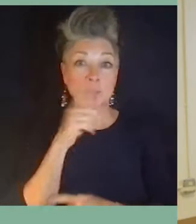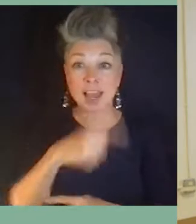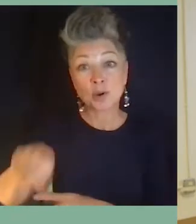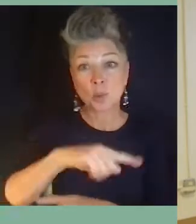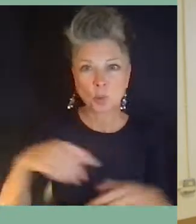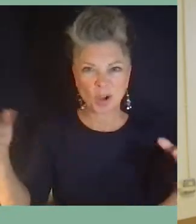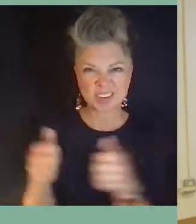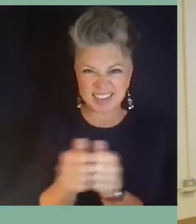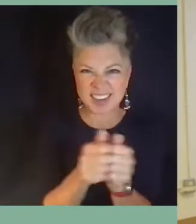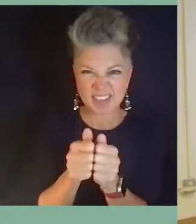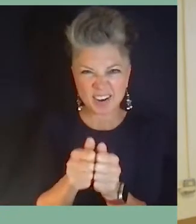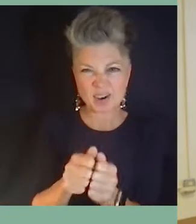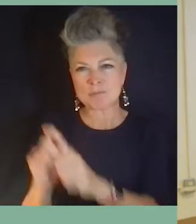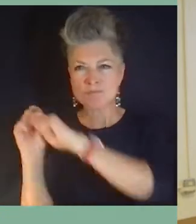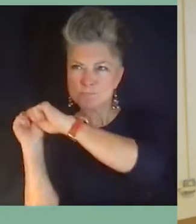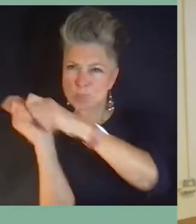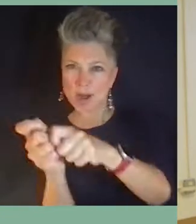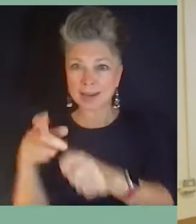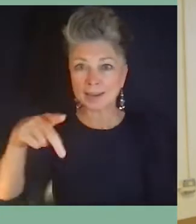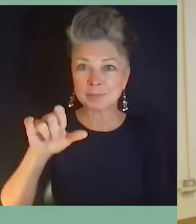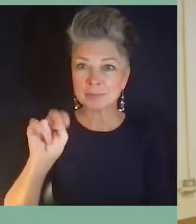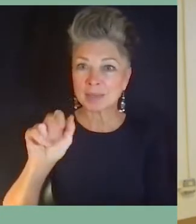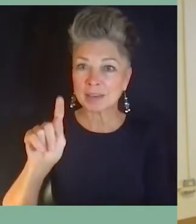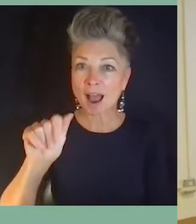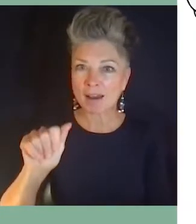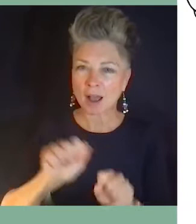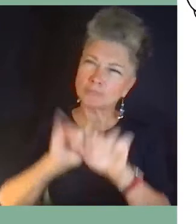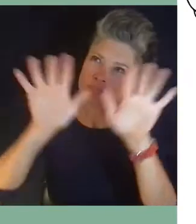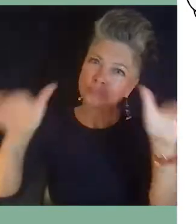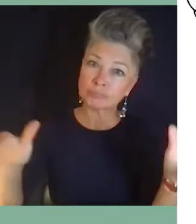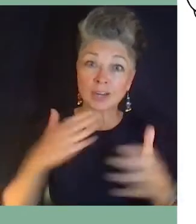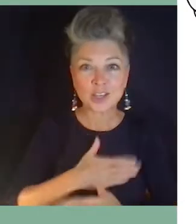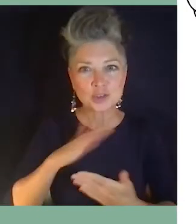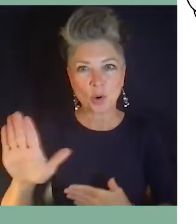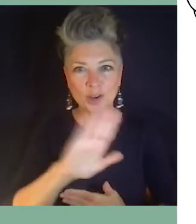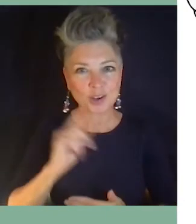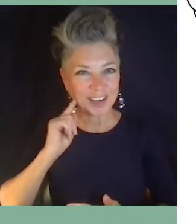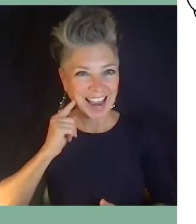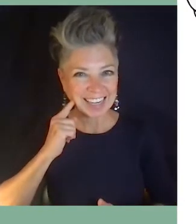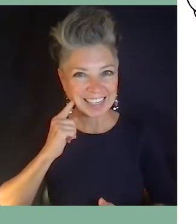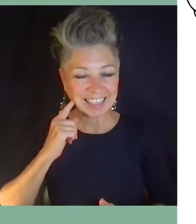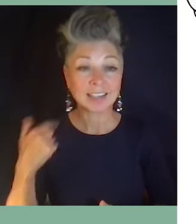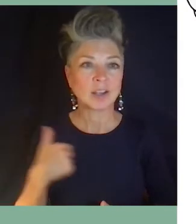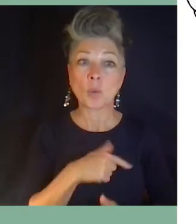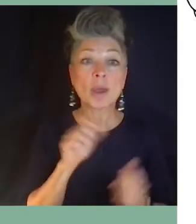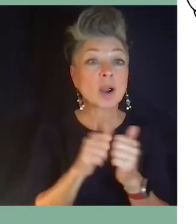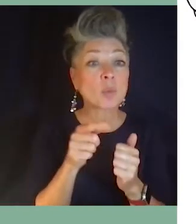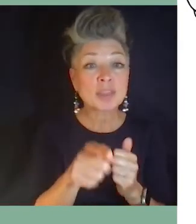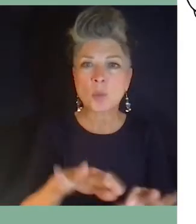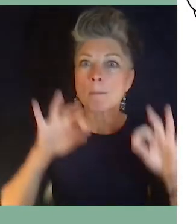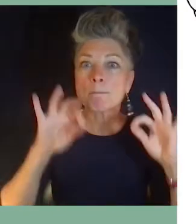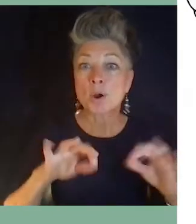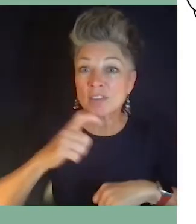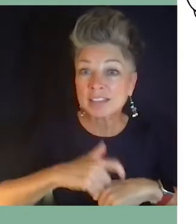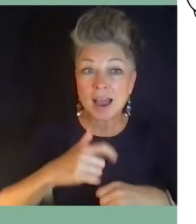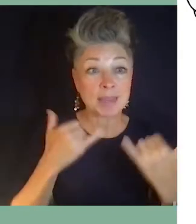we're together breaking a piñata. Enjoy your candy. We are with you just in perfect timing.